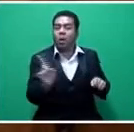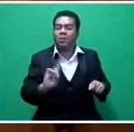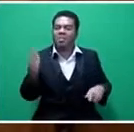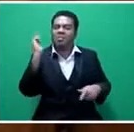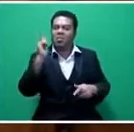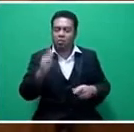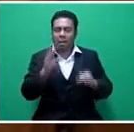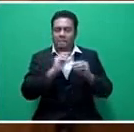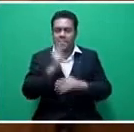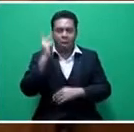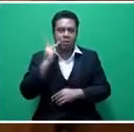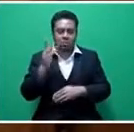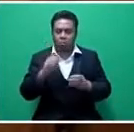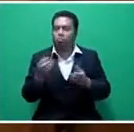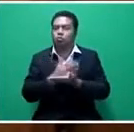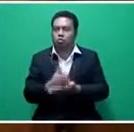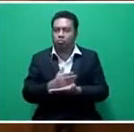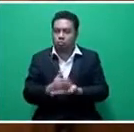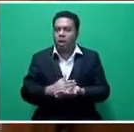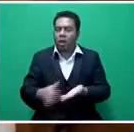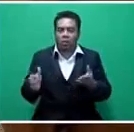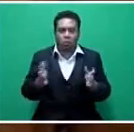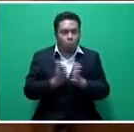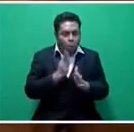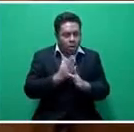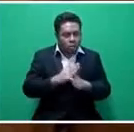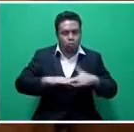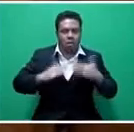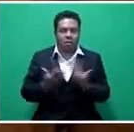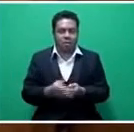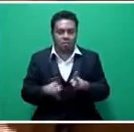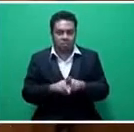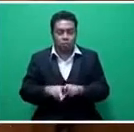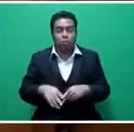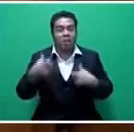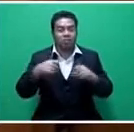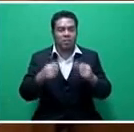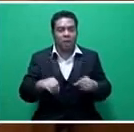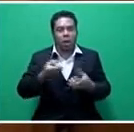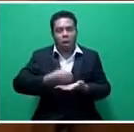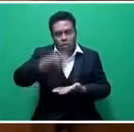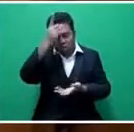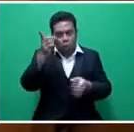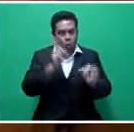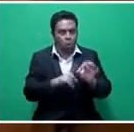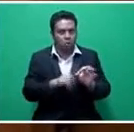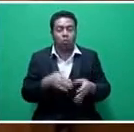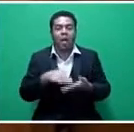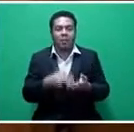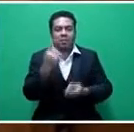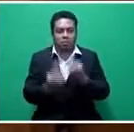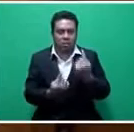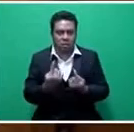responsibility to teach students and work together to achieve our educational goals. This is the time for us to come together and help each other, Mr. Speaker